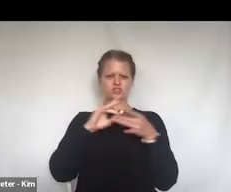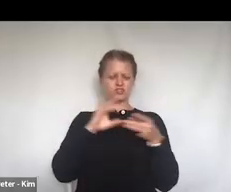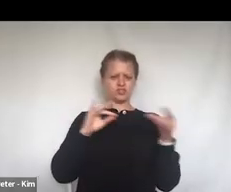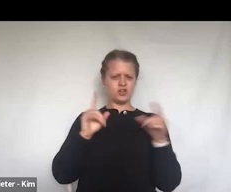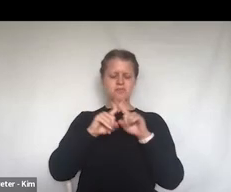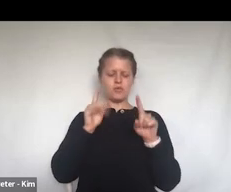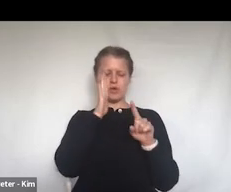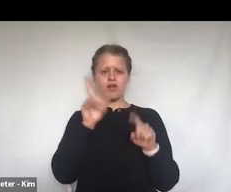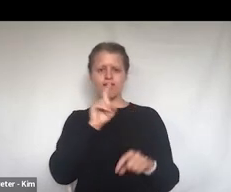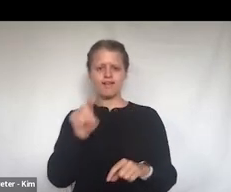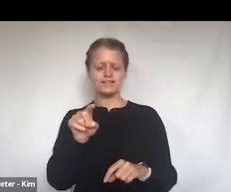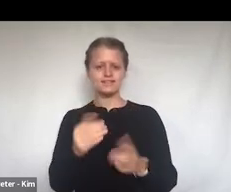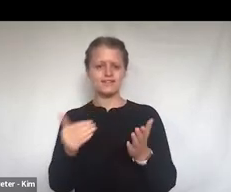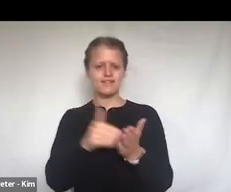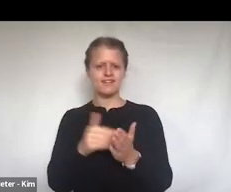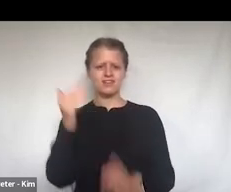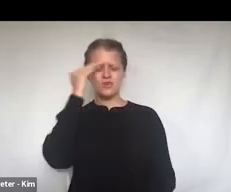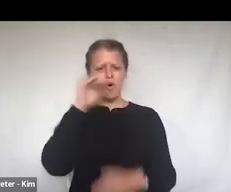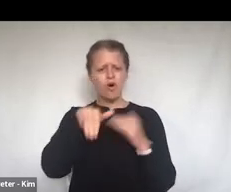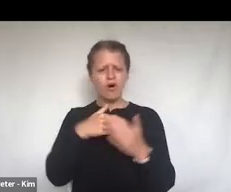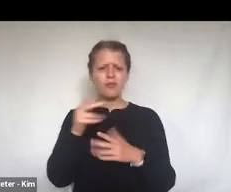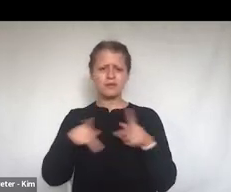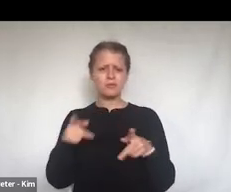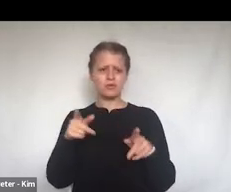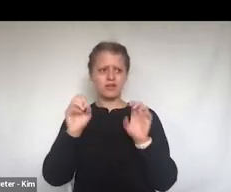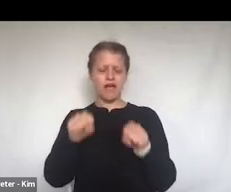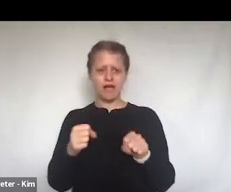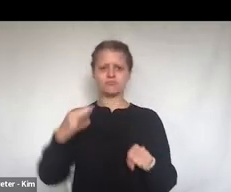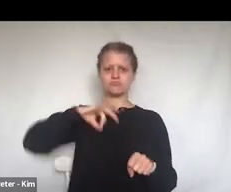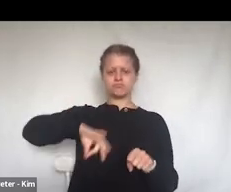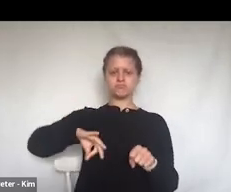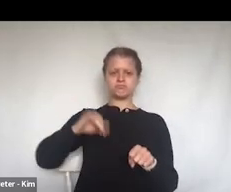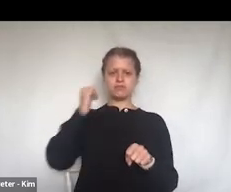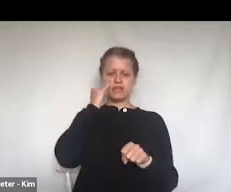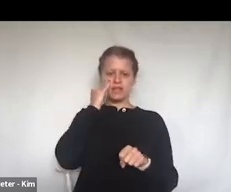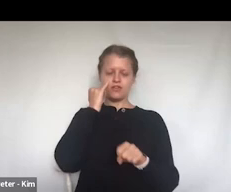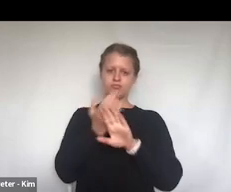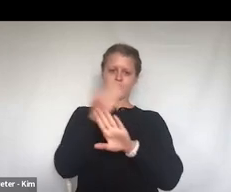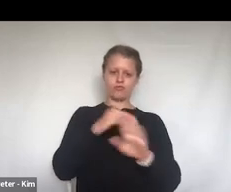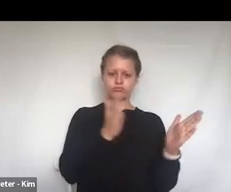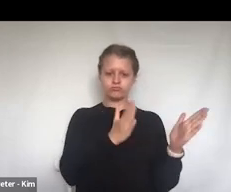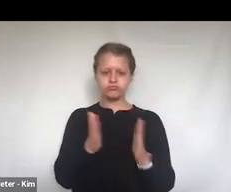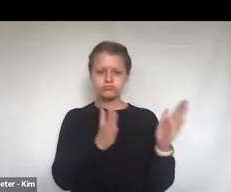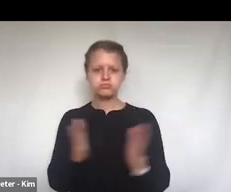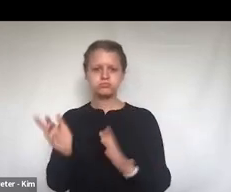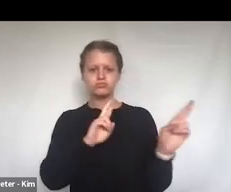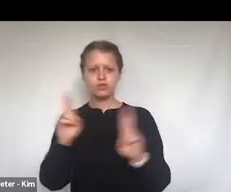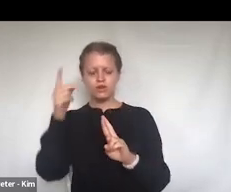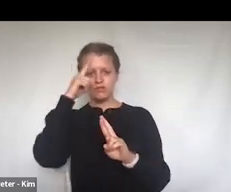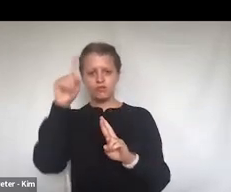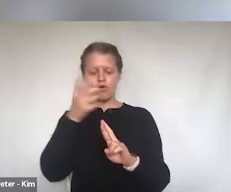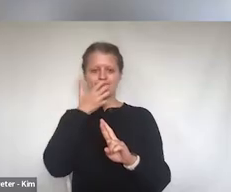We know everyone can benefit from preparing for these extreme weather event emergencies and extreme